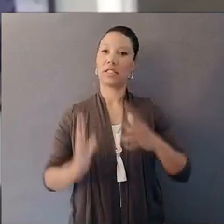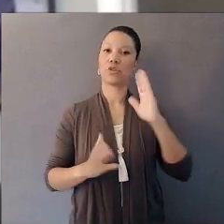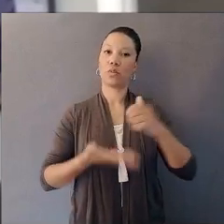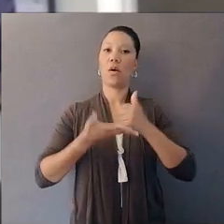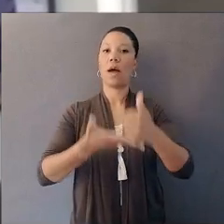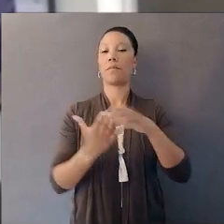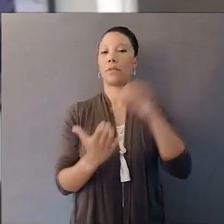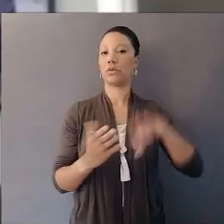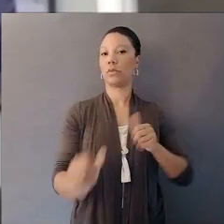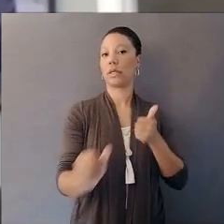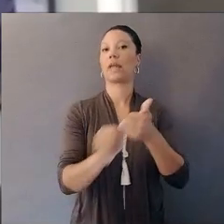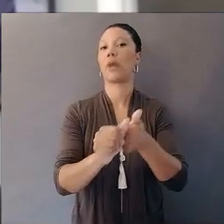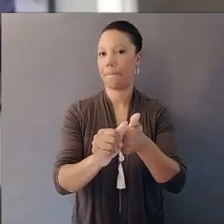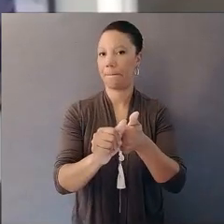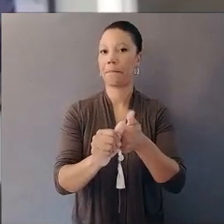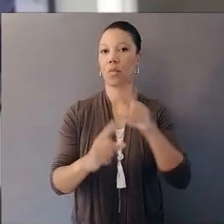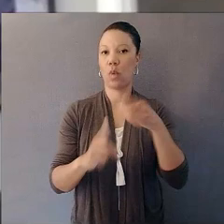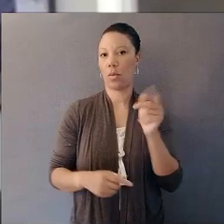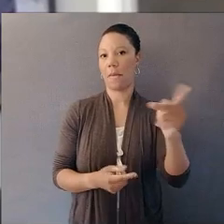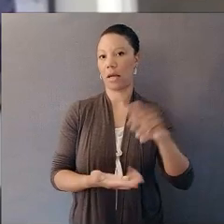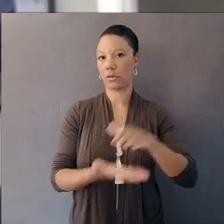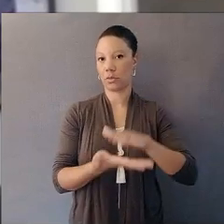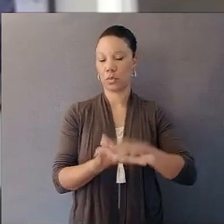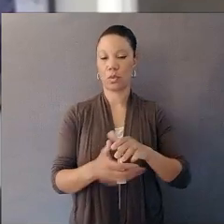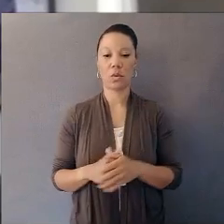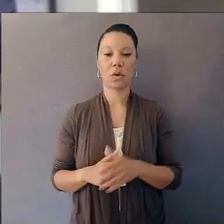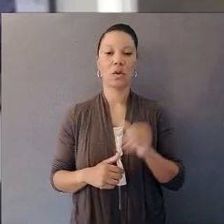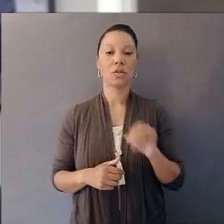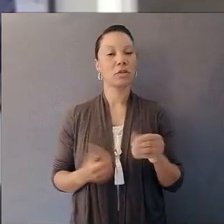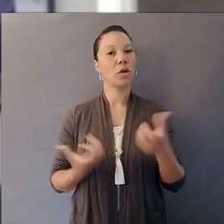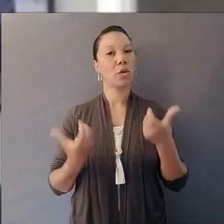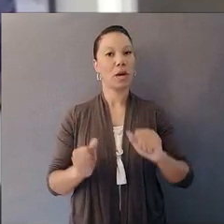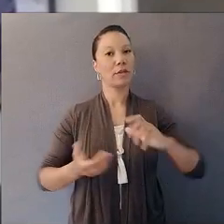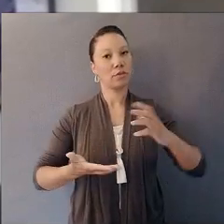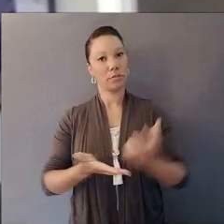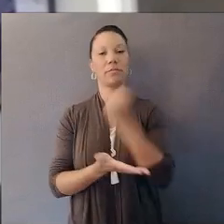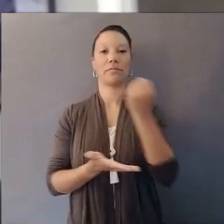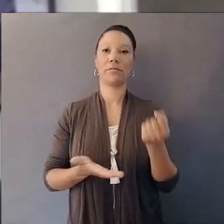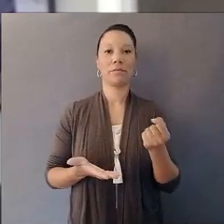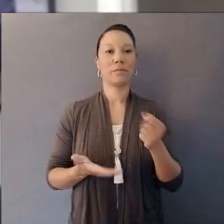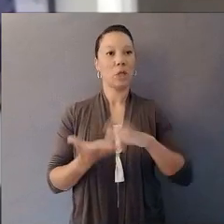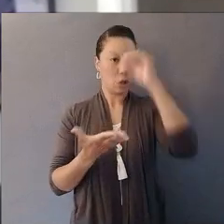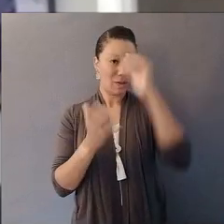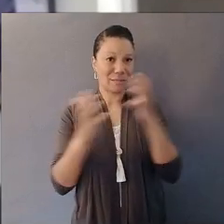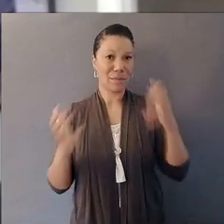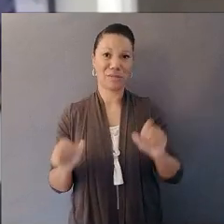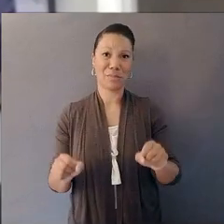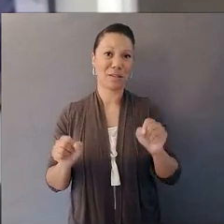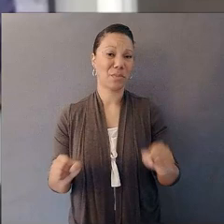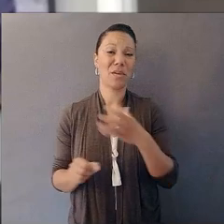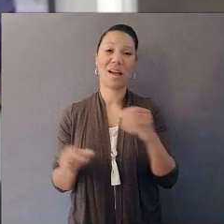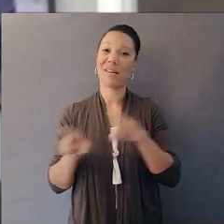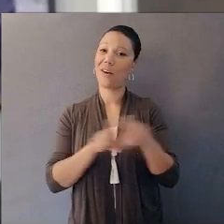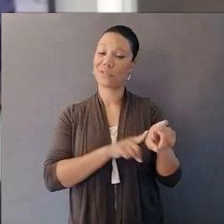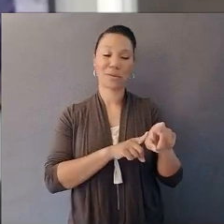forward. But I think that it's good to invest in whatever you have right now and try to maximize what you can get out of it. And other than that, just be honest and ask